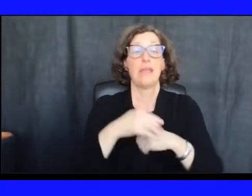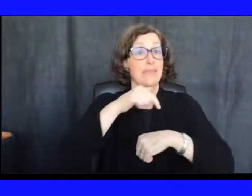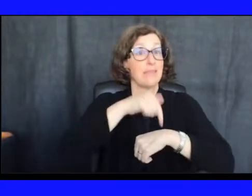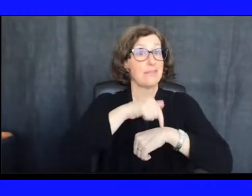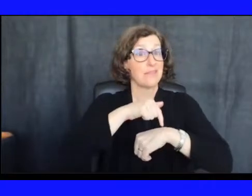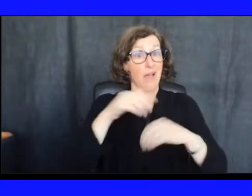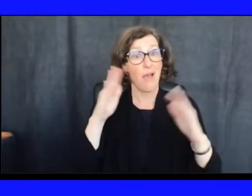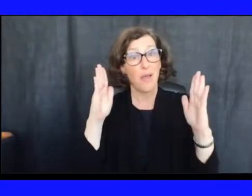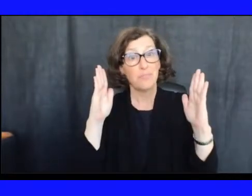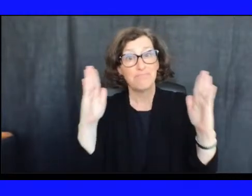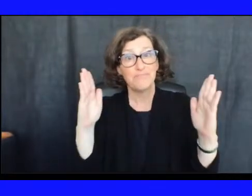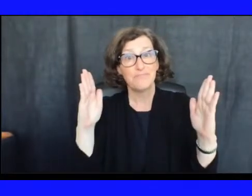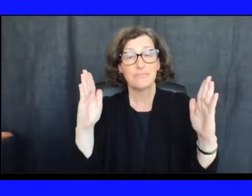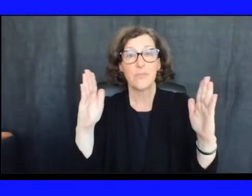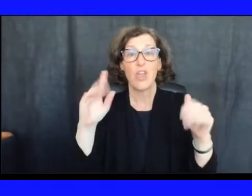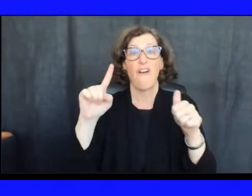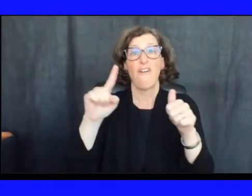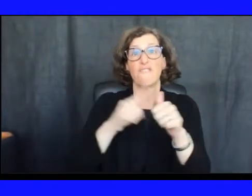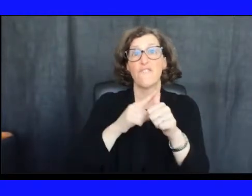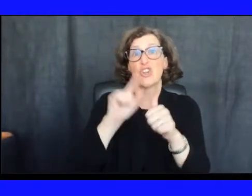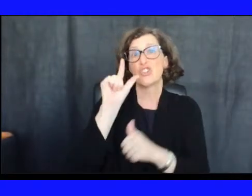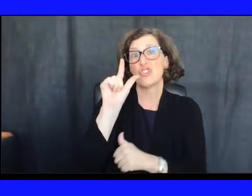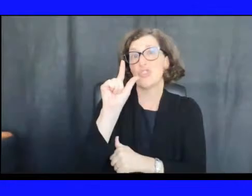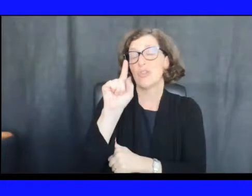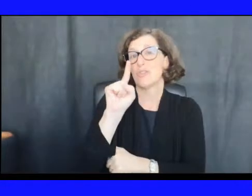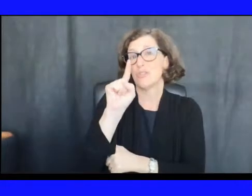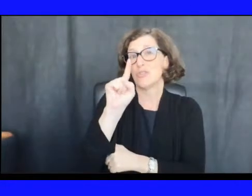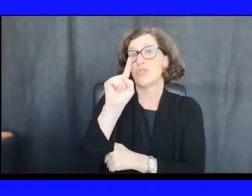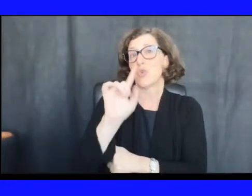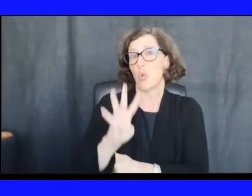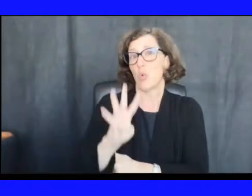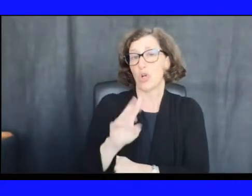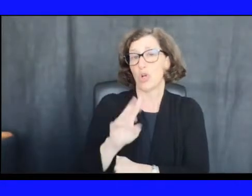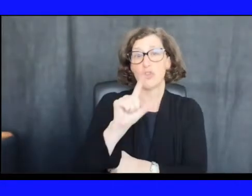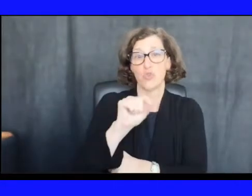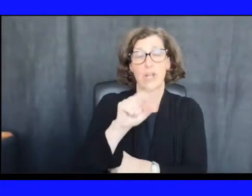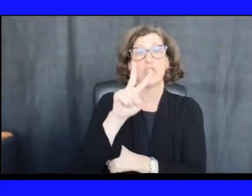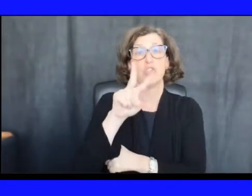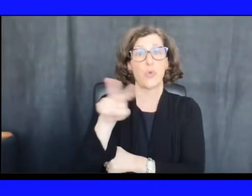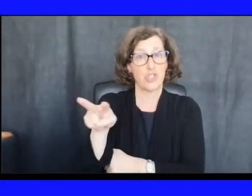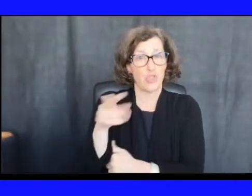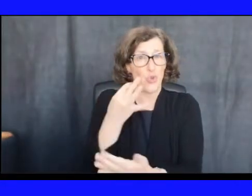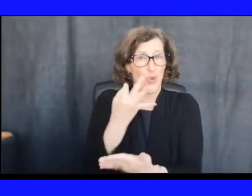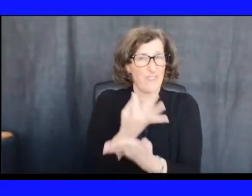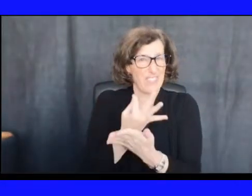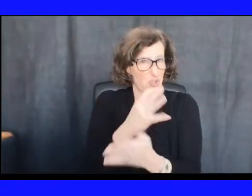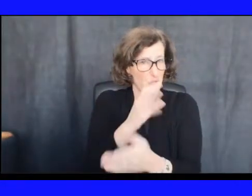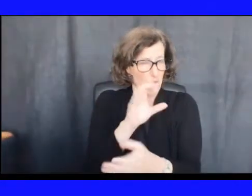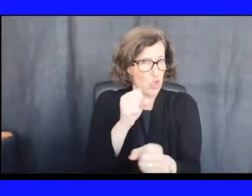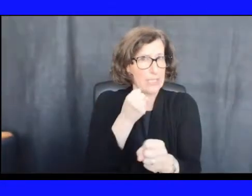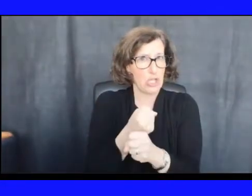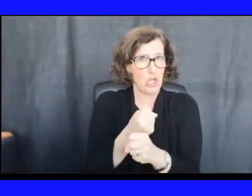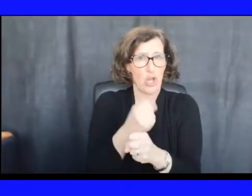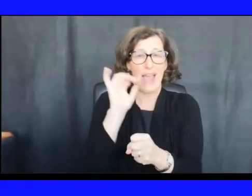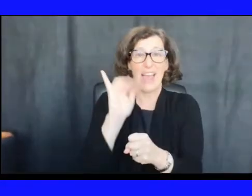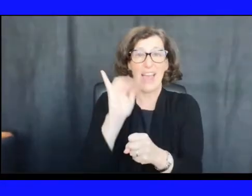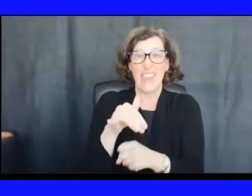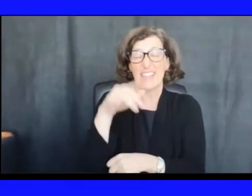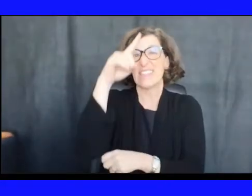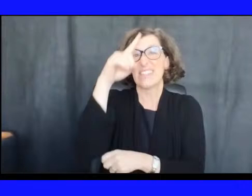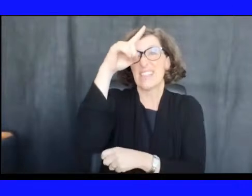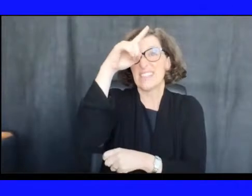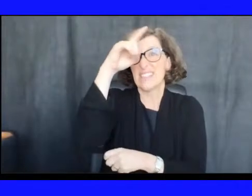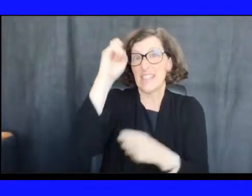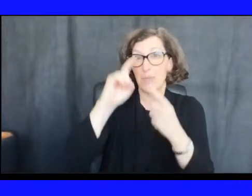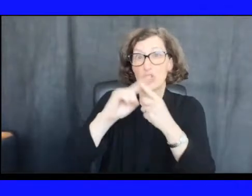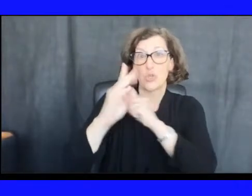of the Delta variant, but overall, I'd say a quarter of, pretty close to new normal operations, if there is such